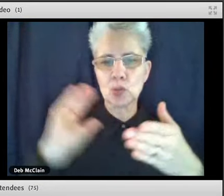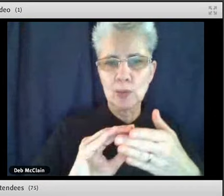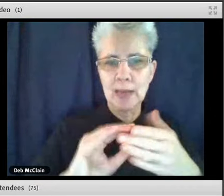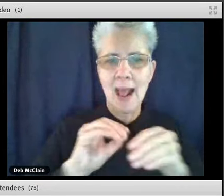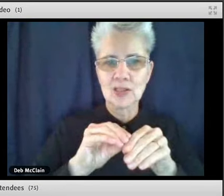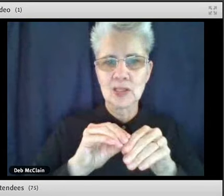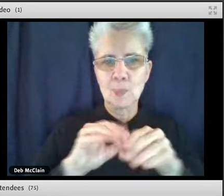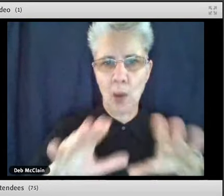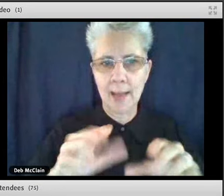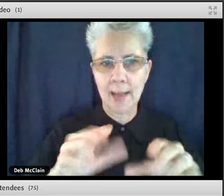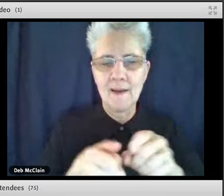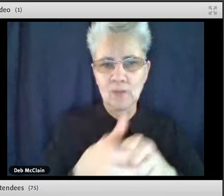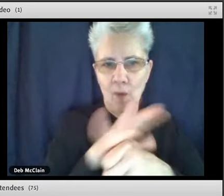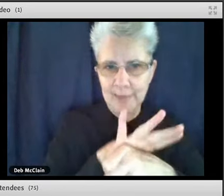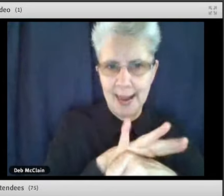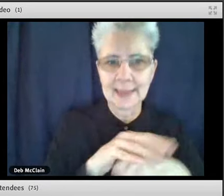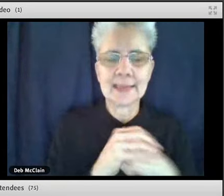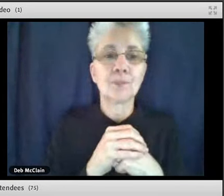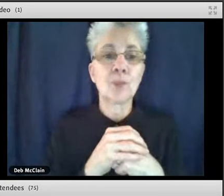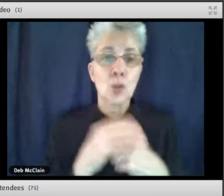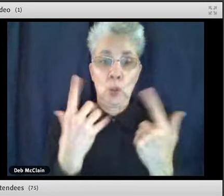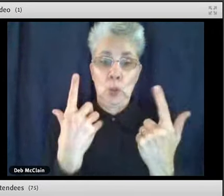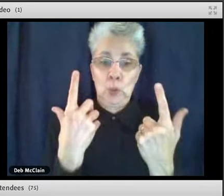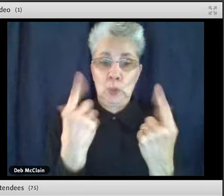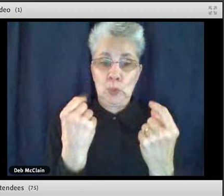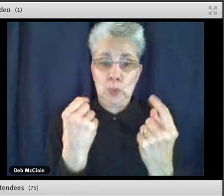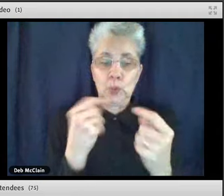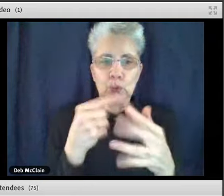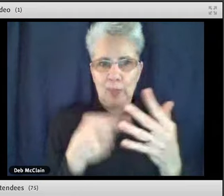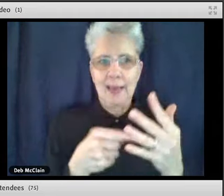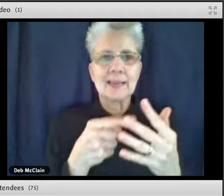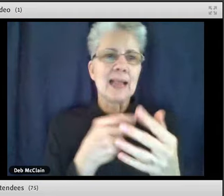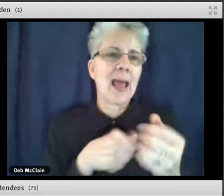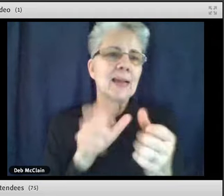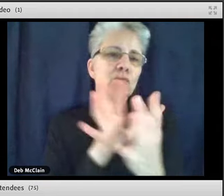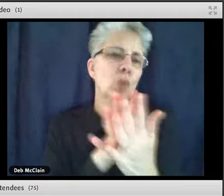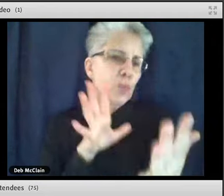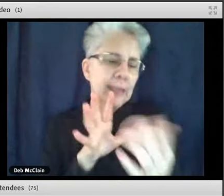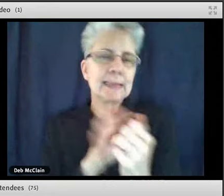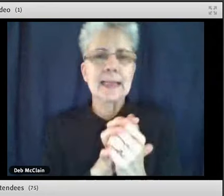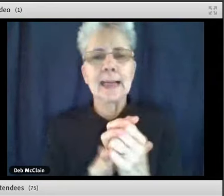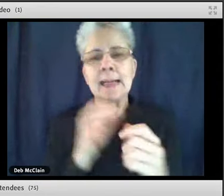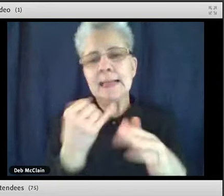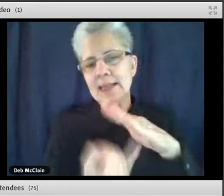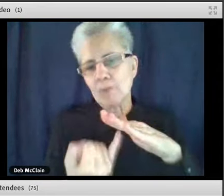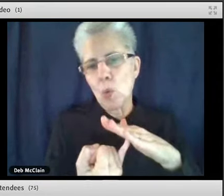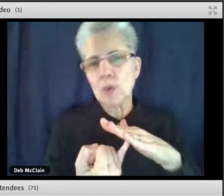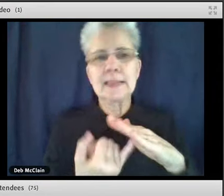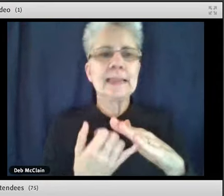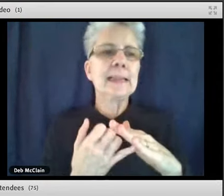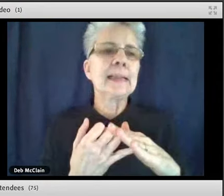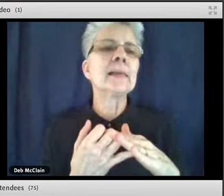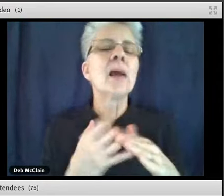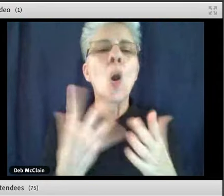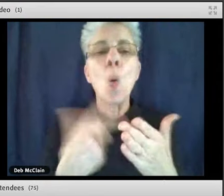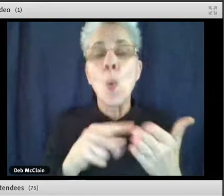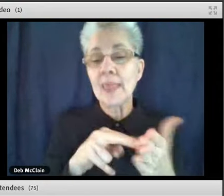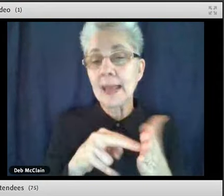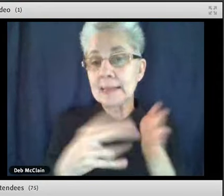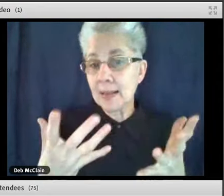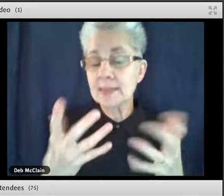what you do is you do these things like social distancing, self-quarantine, isolation. And what that does is because you're doing